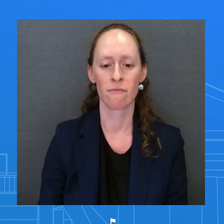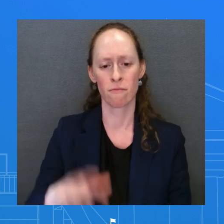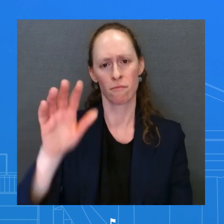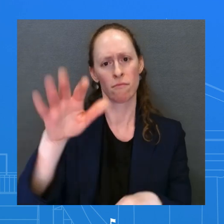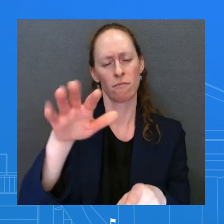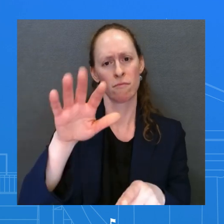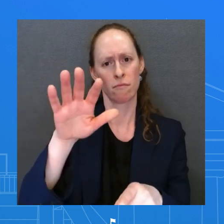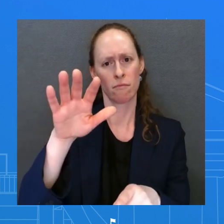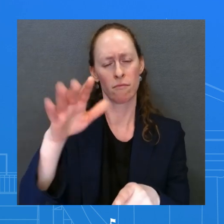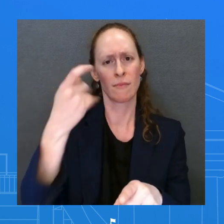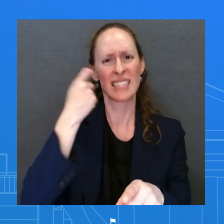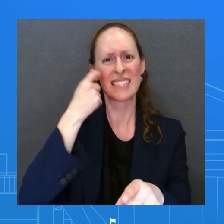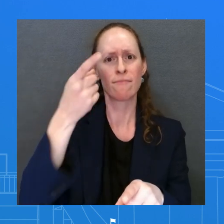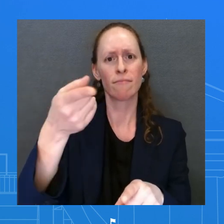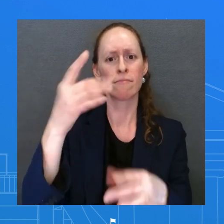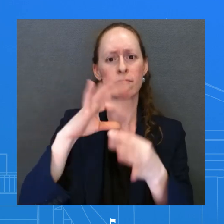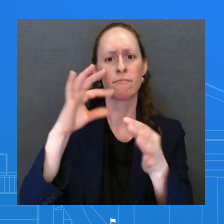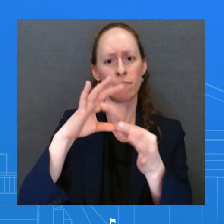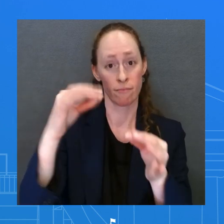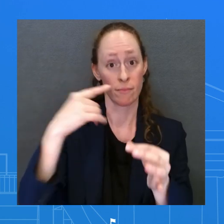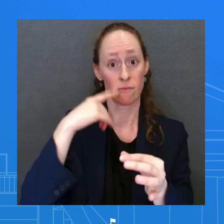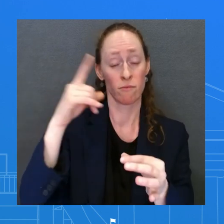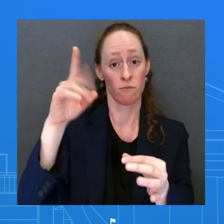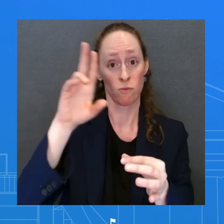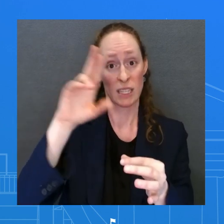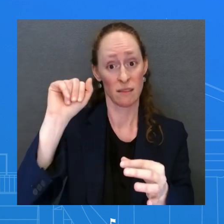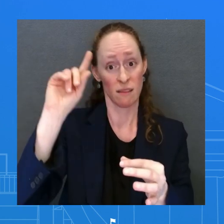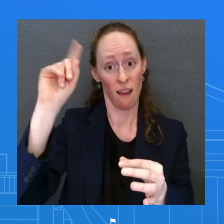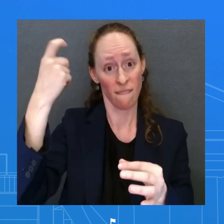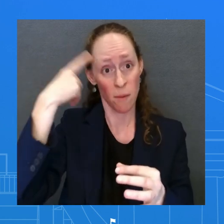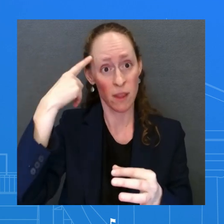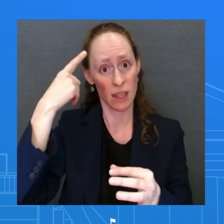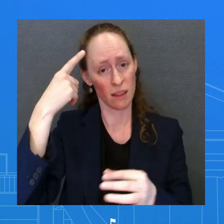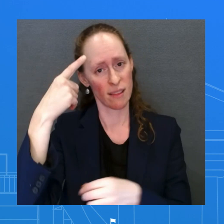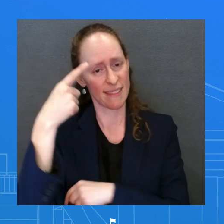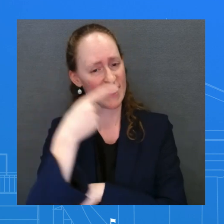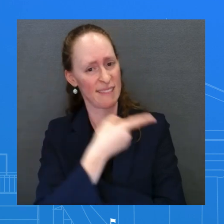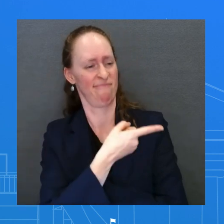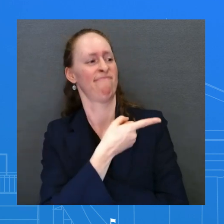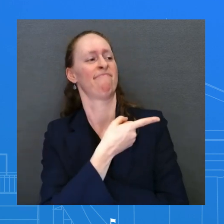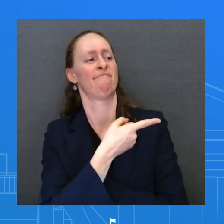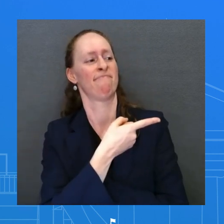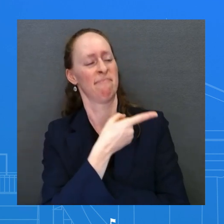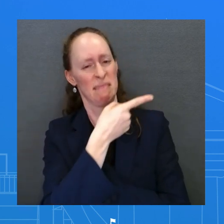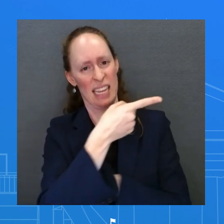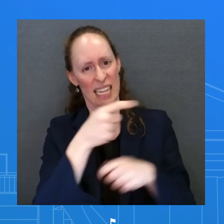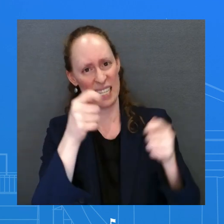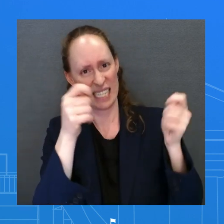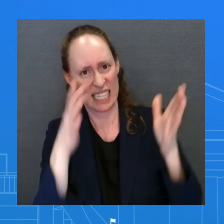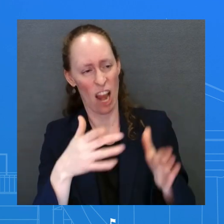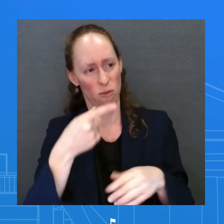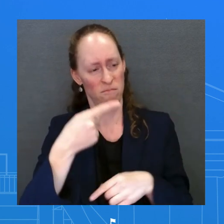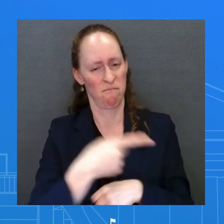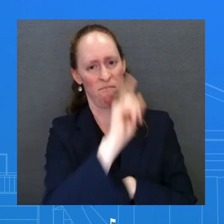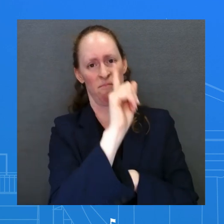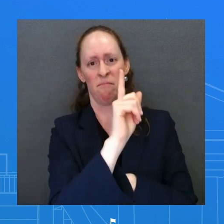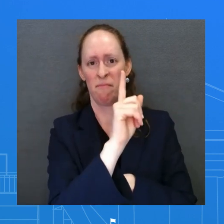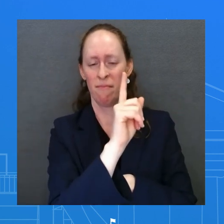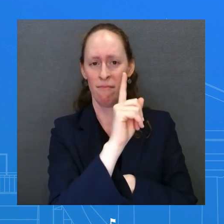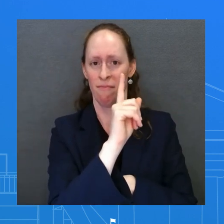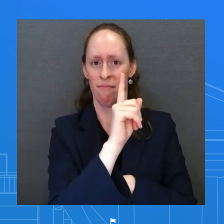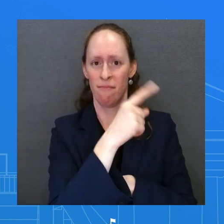beyond what he said. John just spoke to it, and then feedback. It's weird hearing your